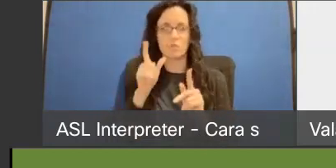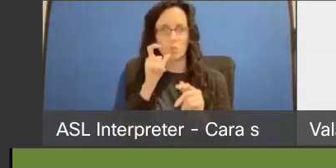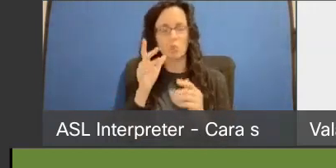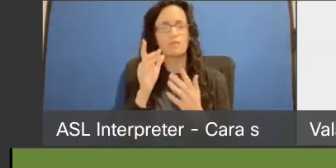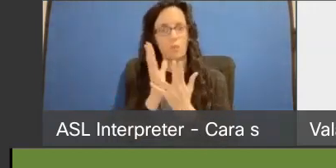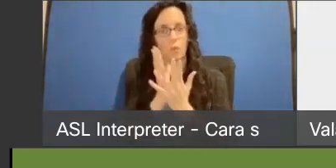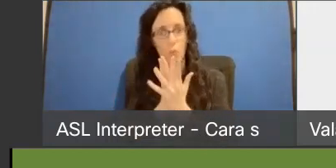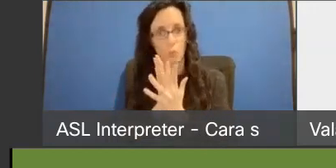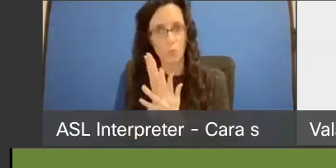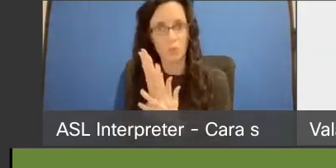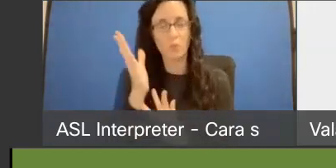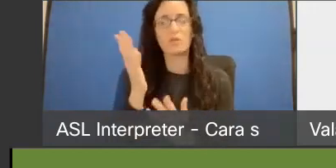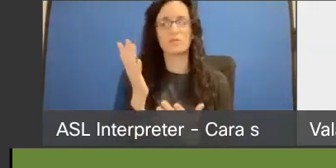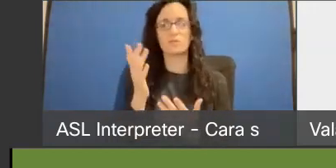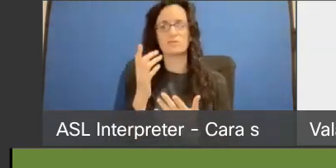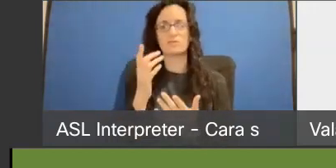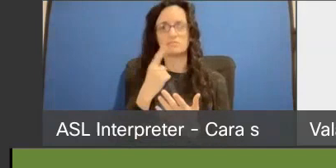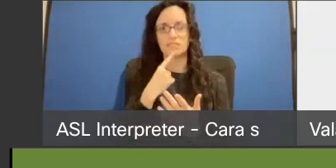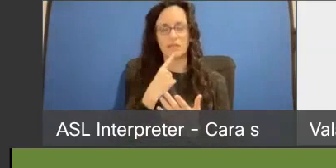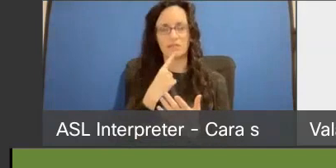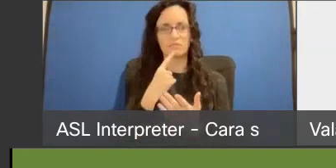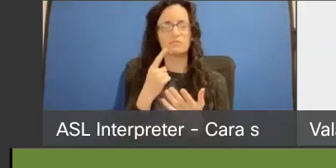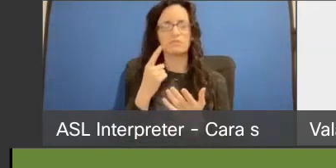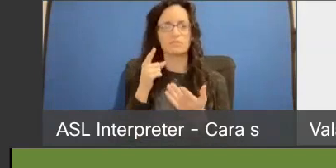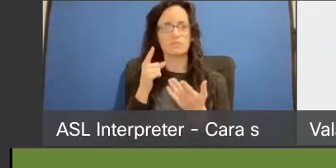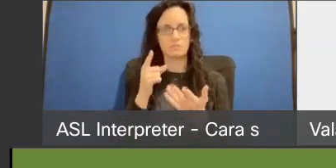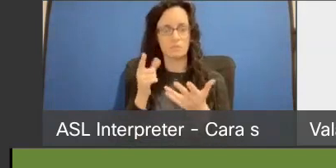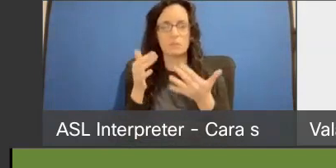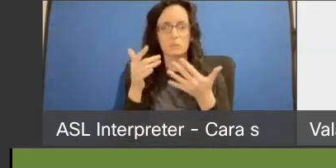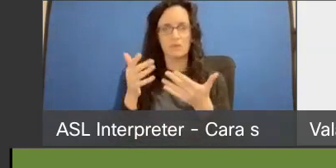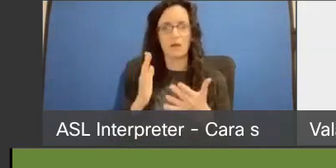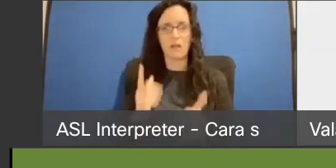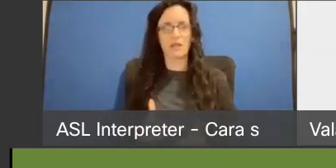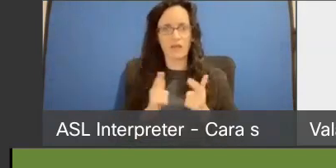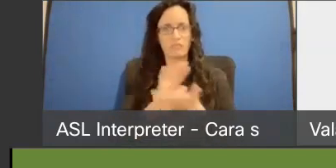make, have a life that's worth living, that's meaningful.